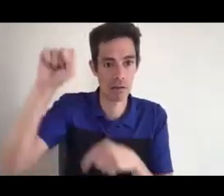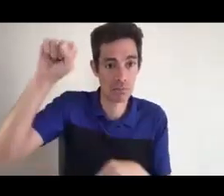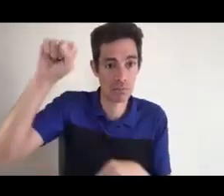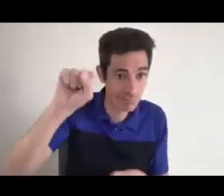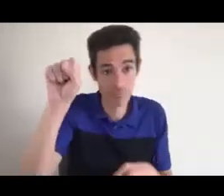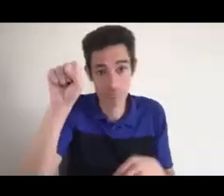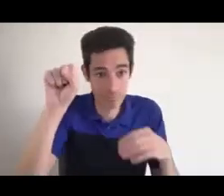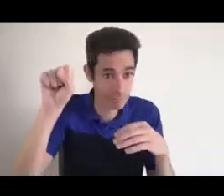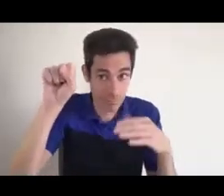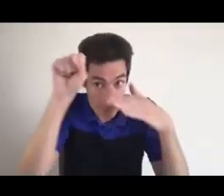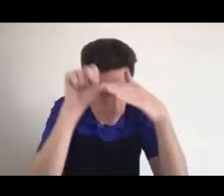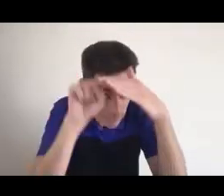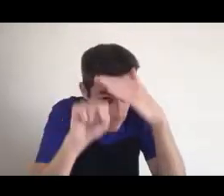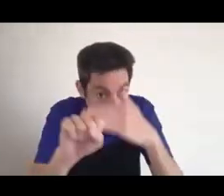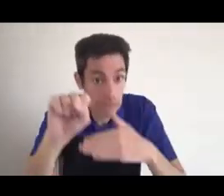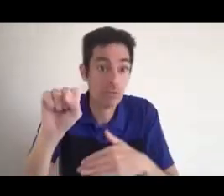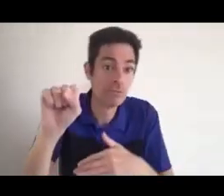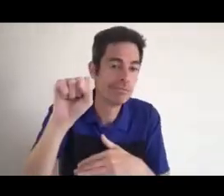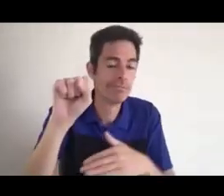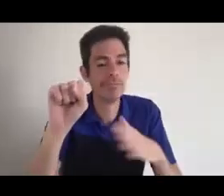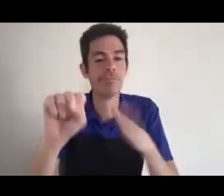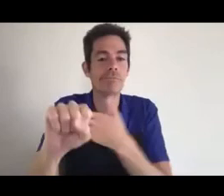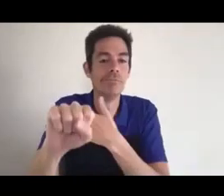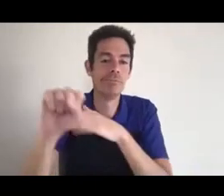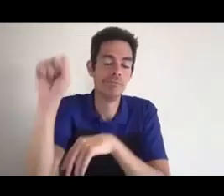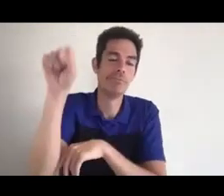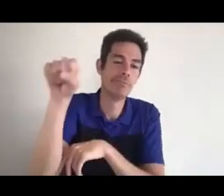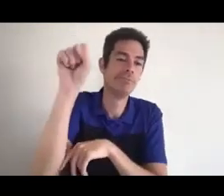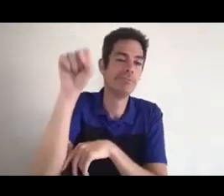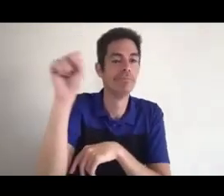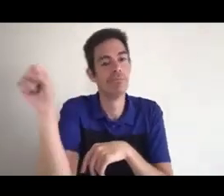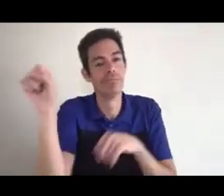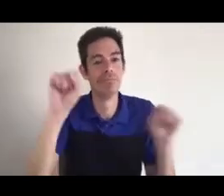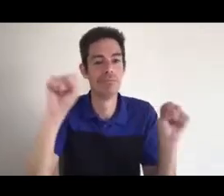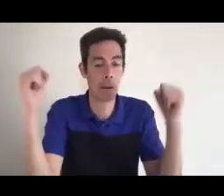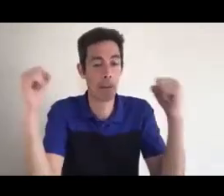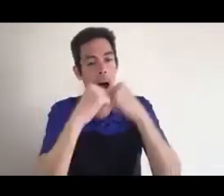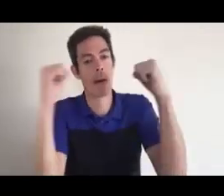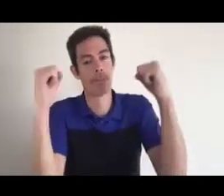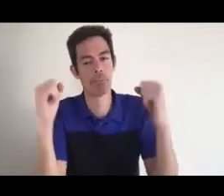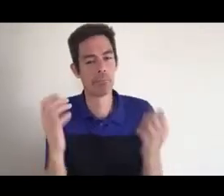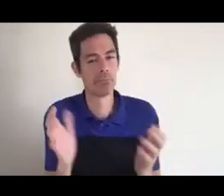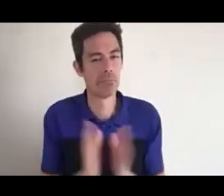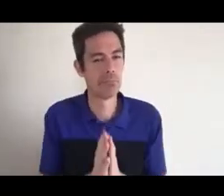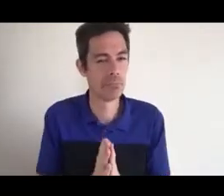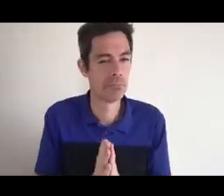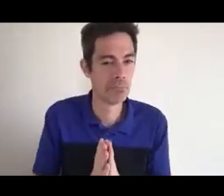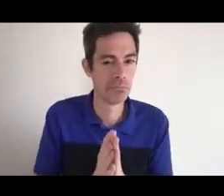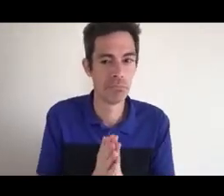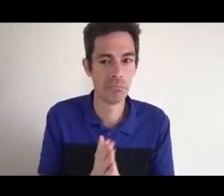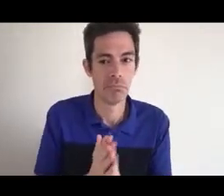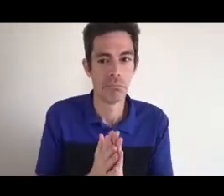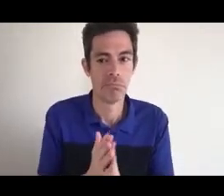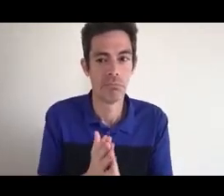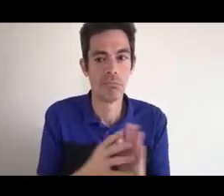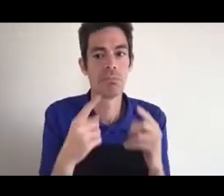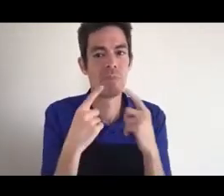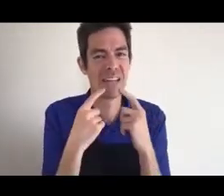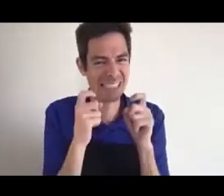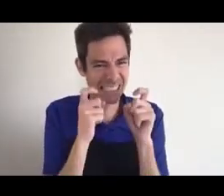based. Head would be the S hand. Maybe the head is ducking under something or walking along or bumping